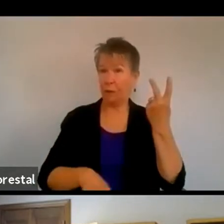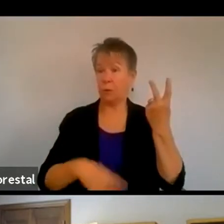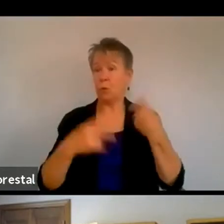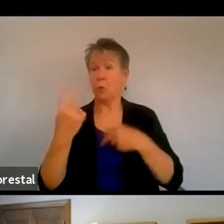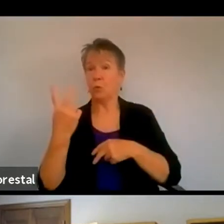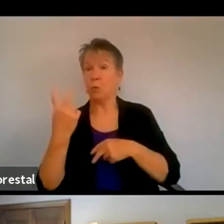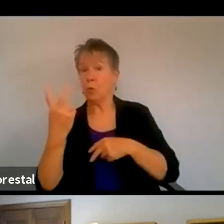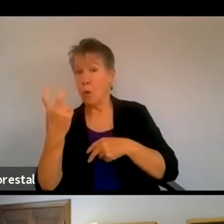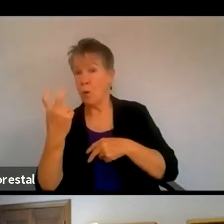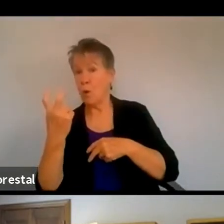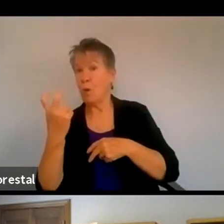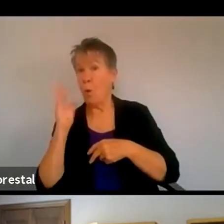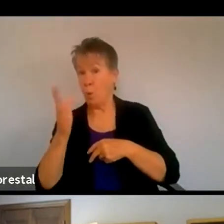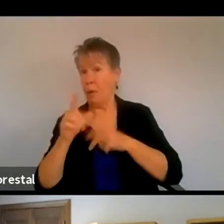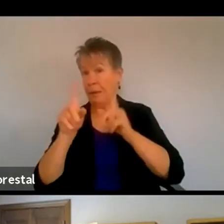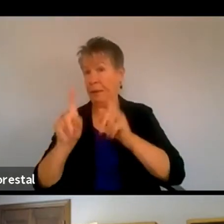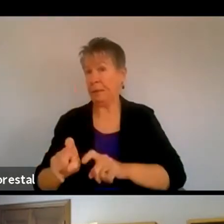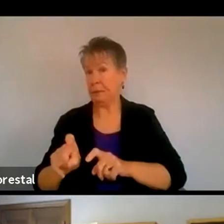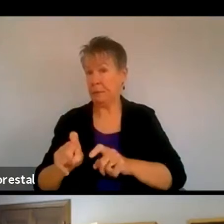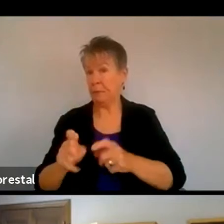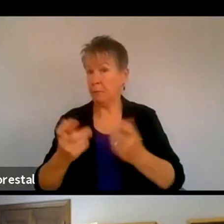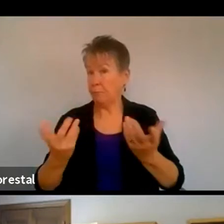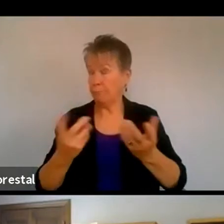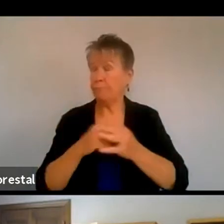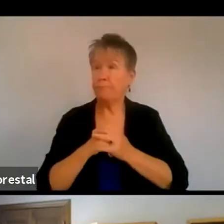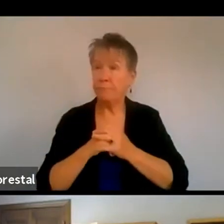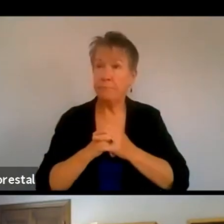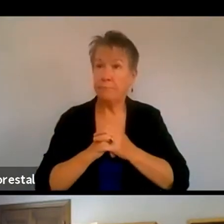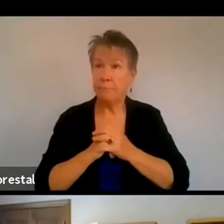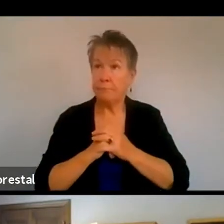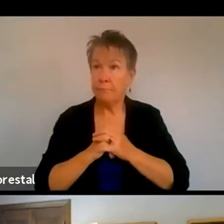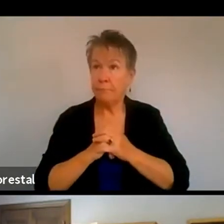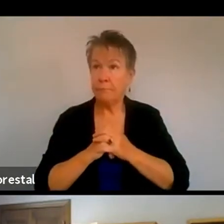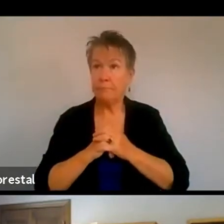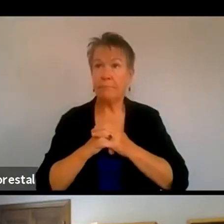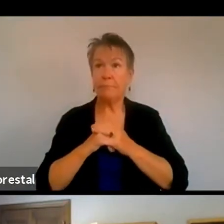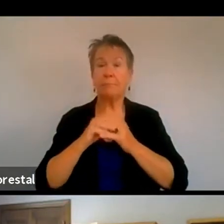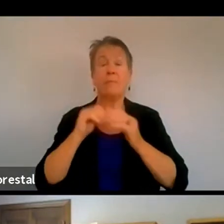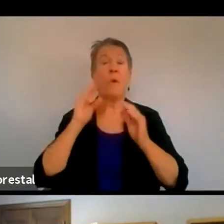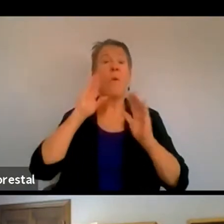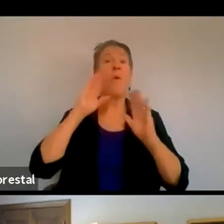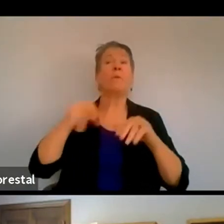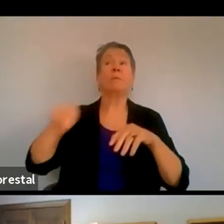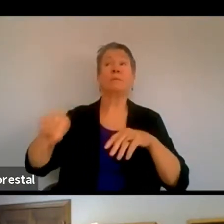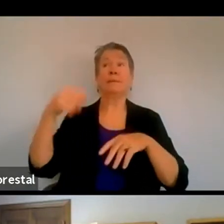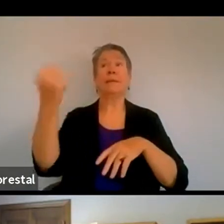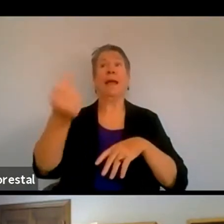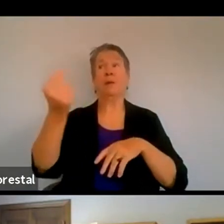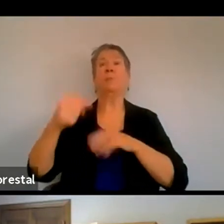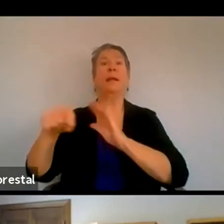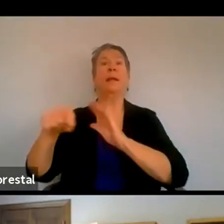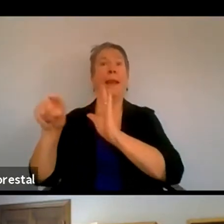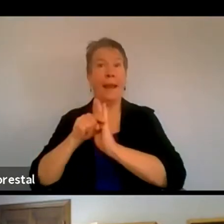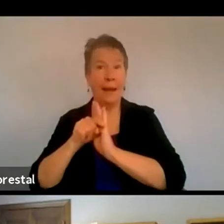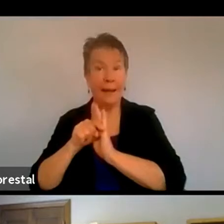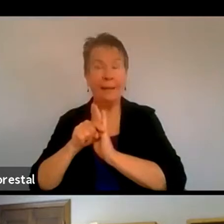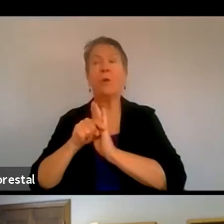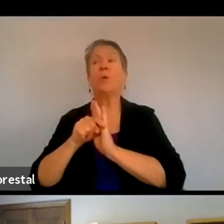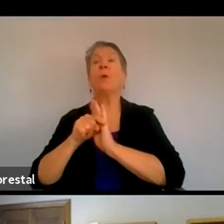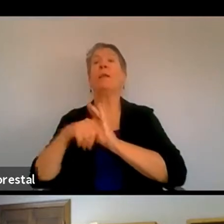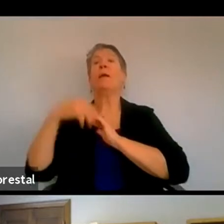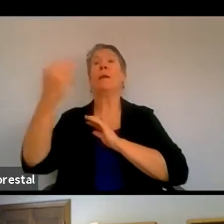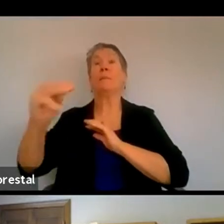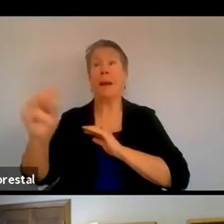negative, and God willing that the next 2 will be as well. But again, we're doing this voluntarily